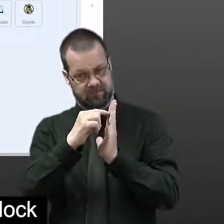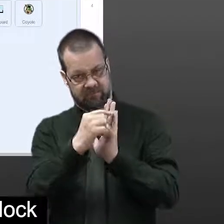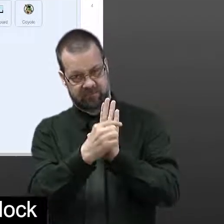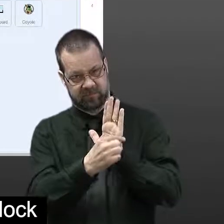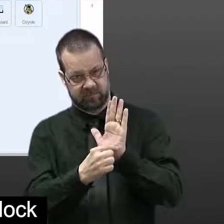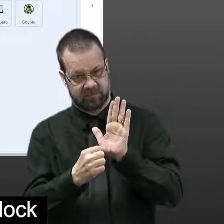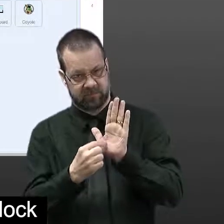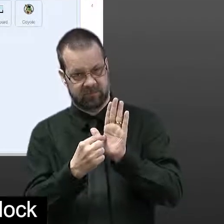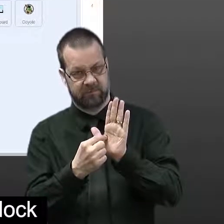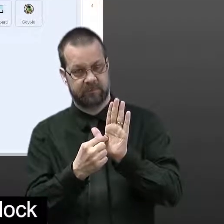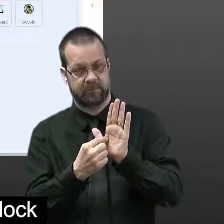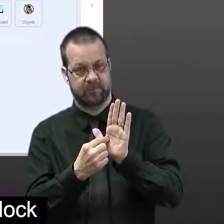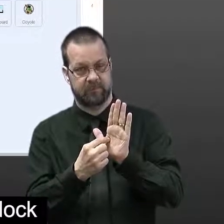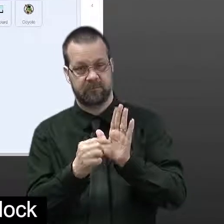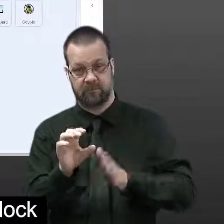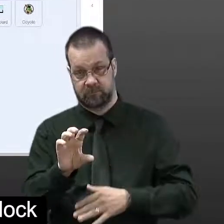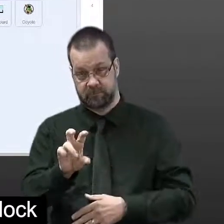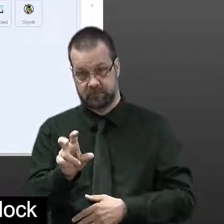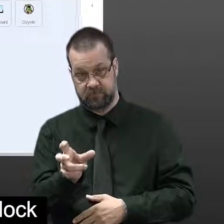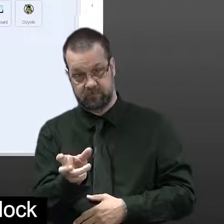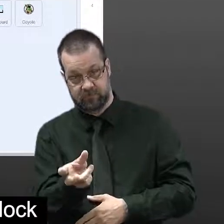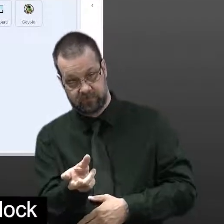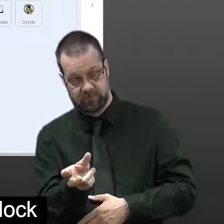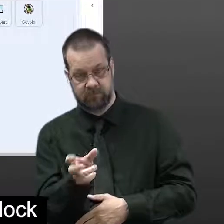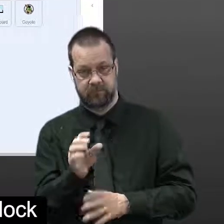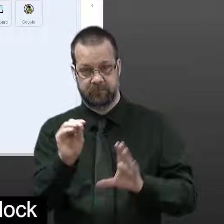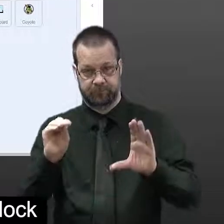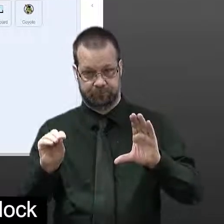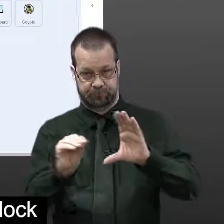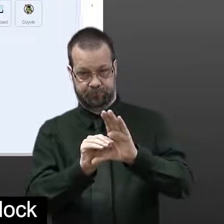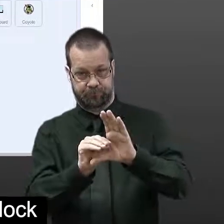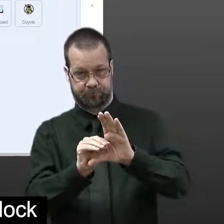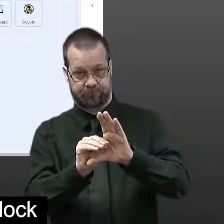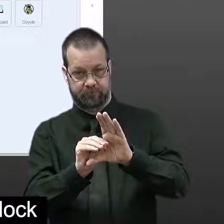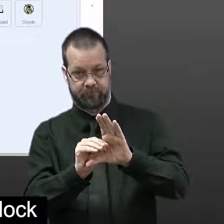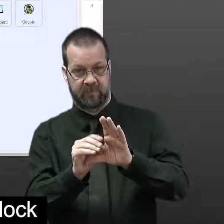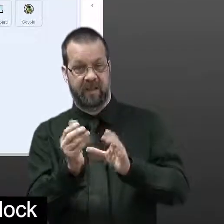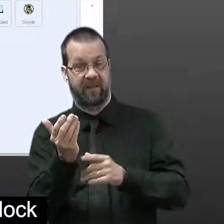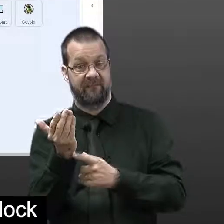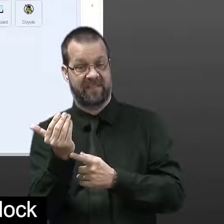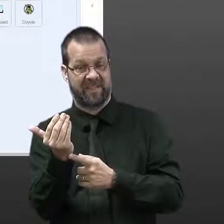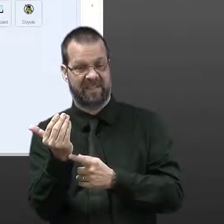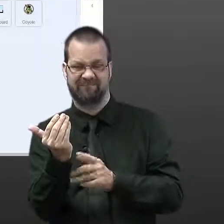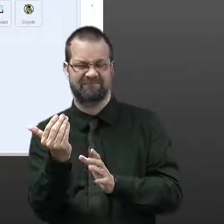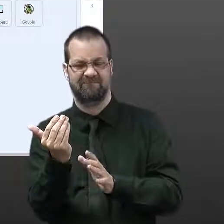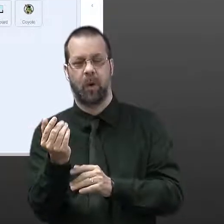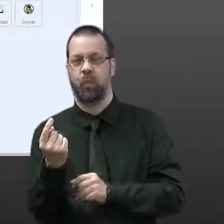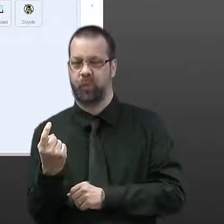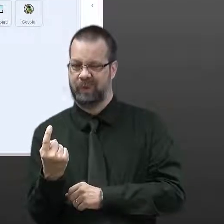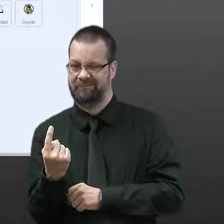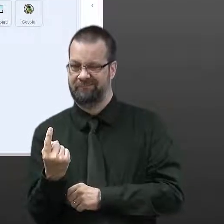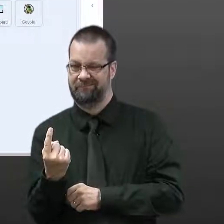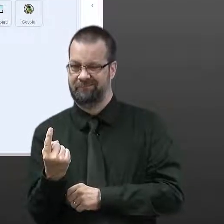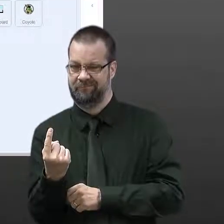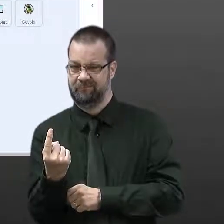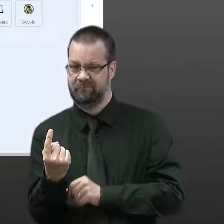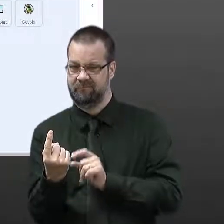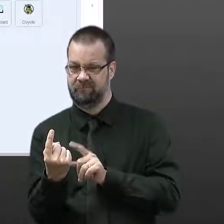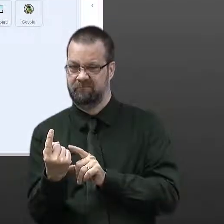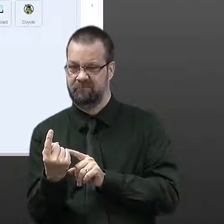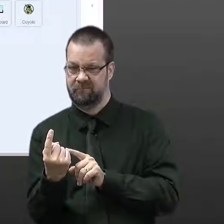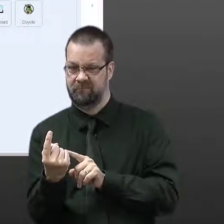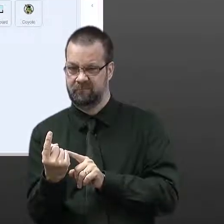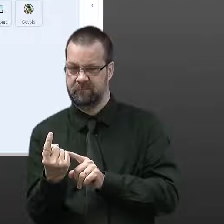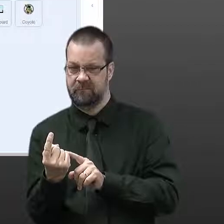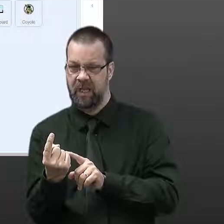turn clockwise 15 degrees block and put that inside of the if then block. We're going to change this 15 to just